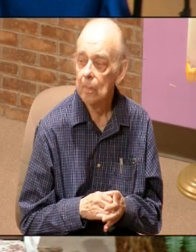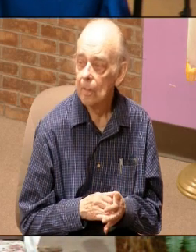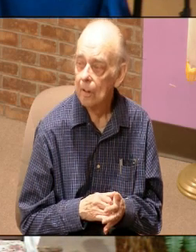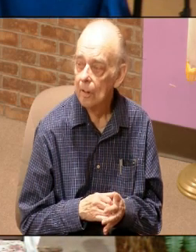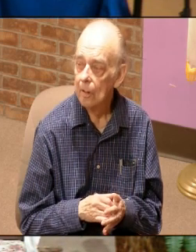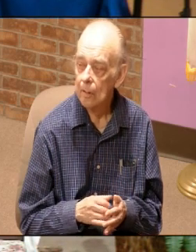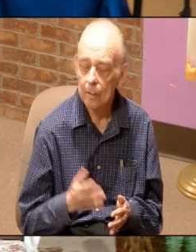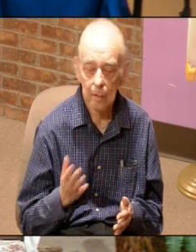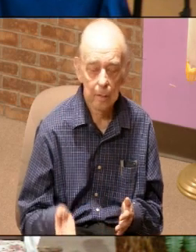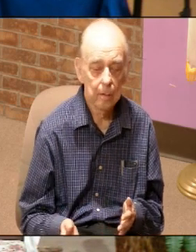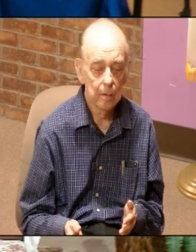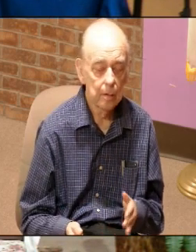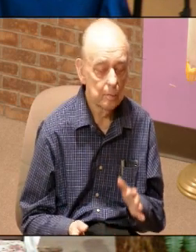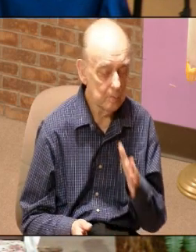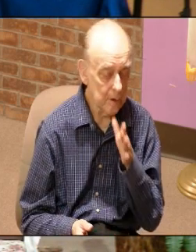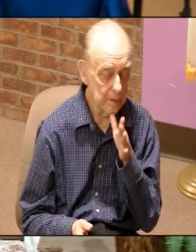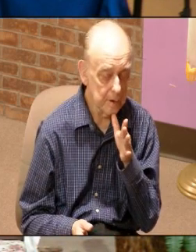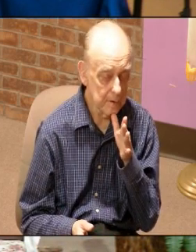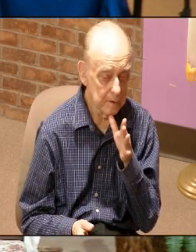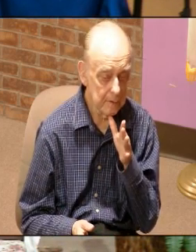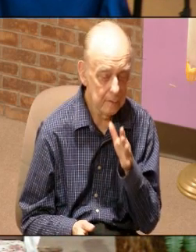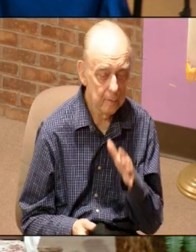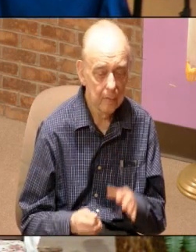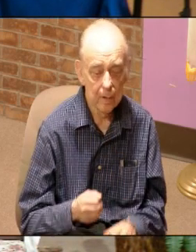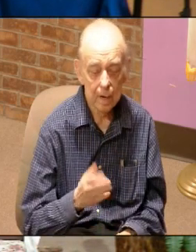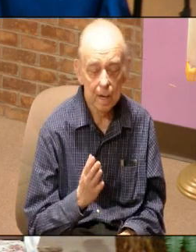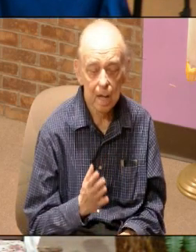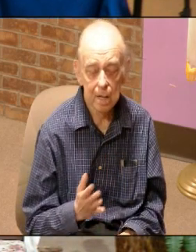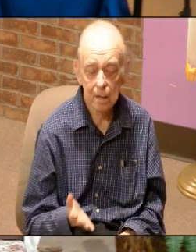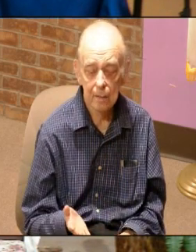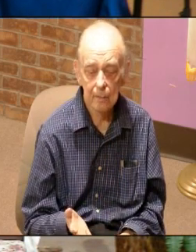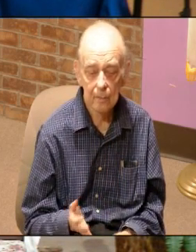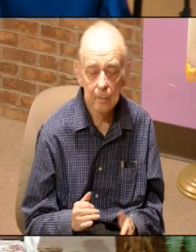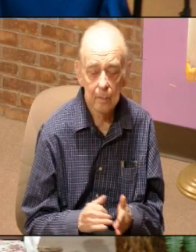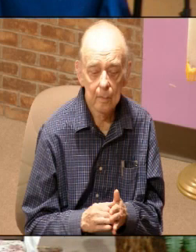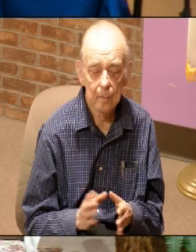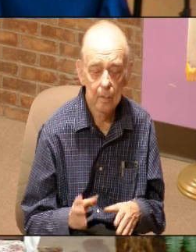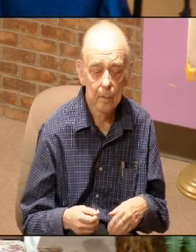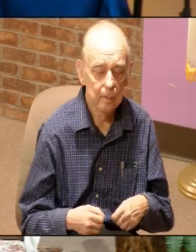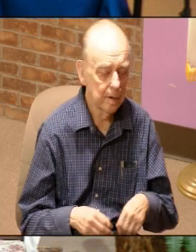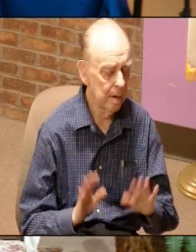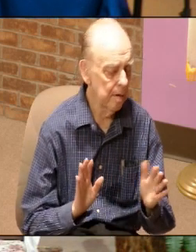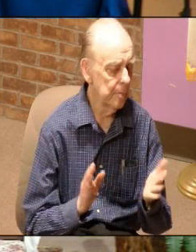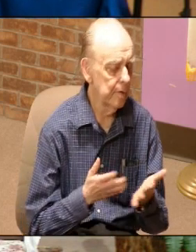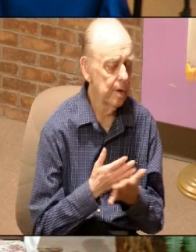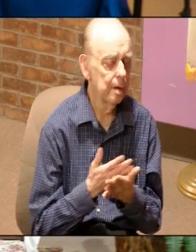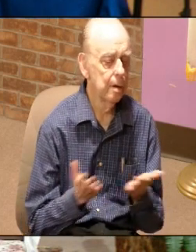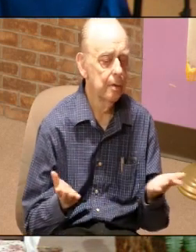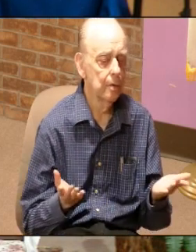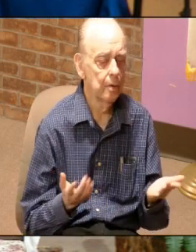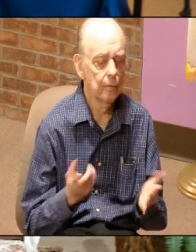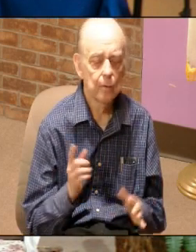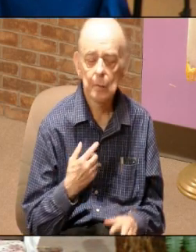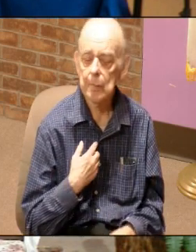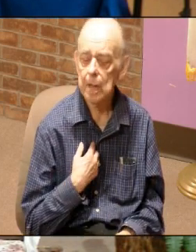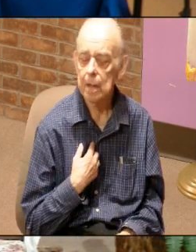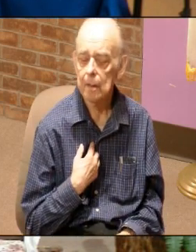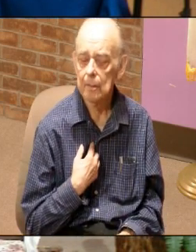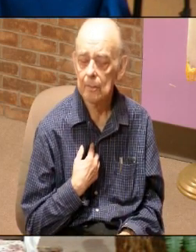Here is a mother, God, that gave up everything for me.